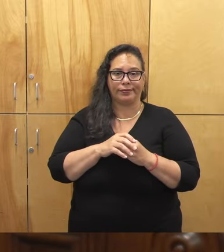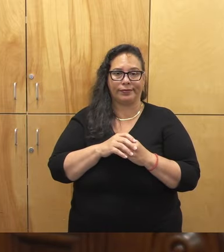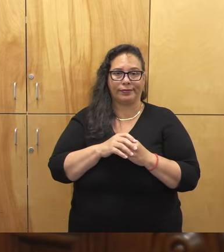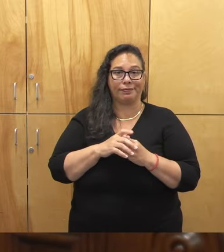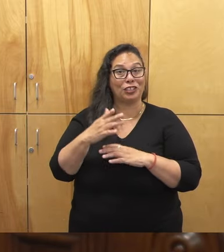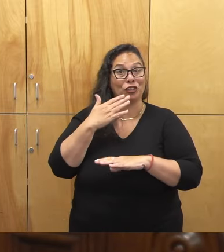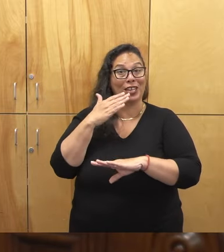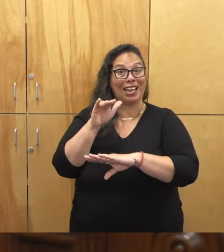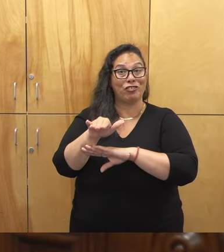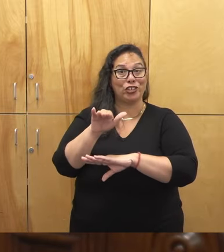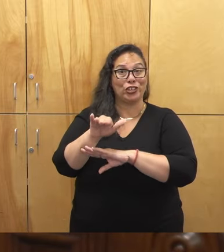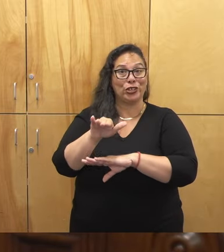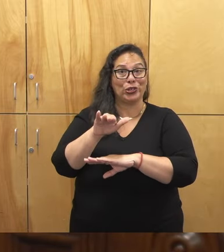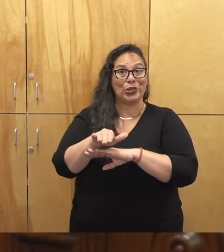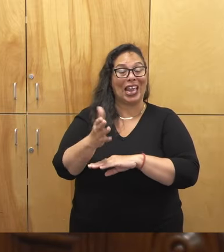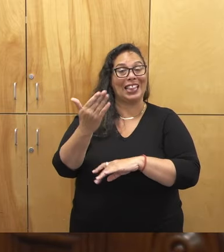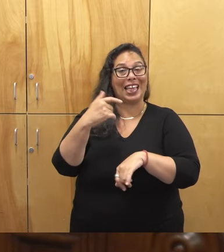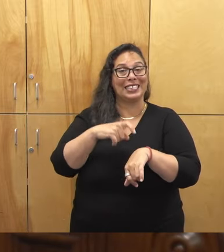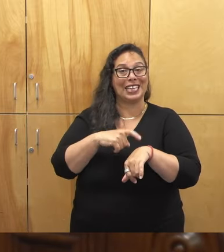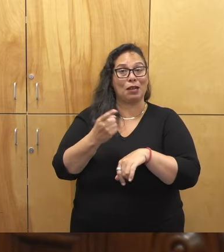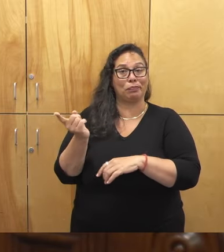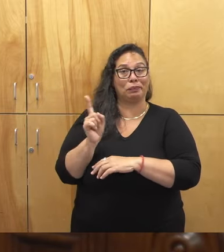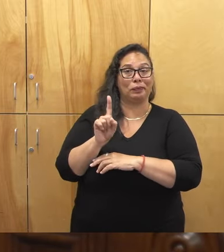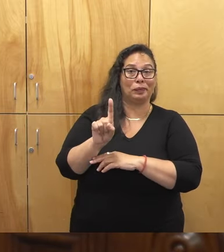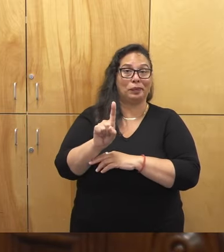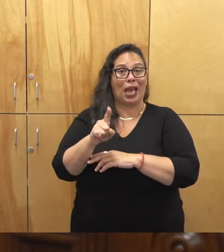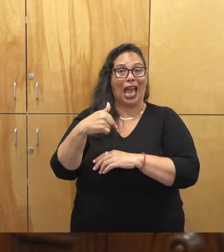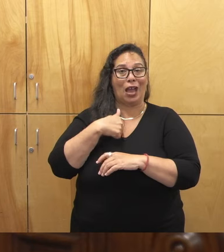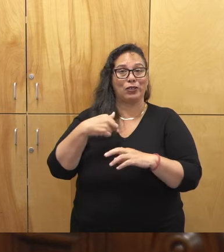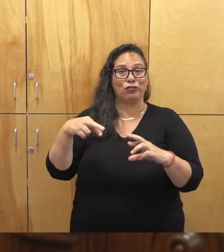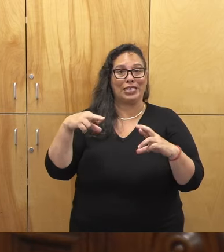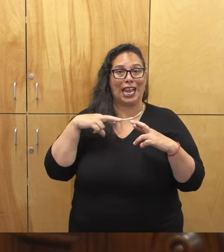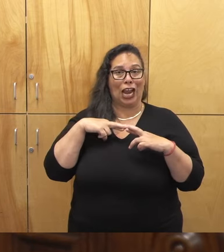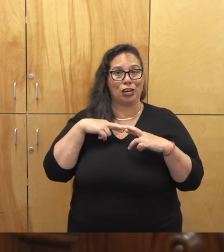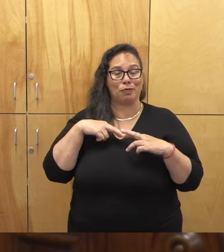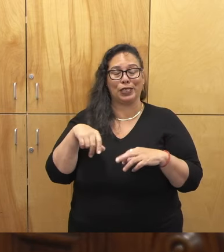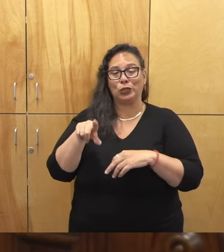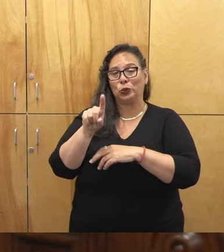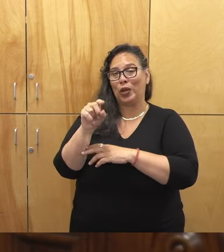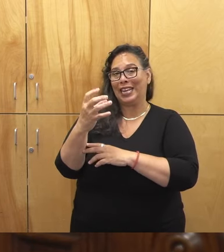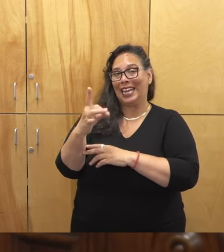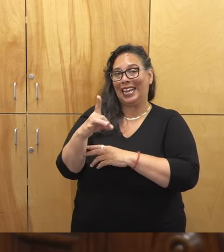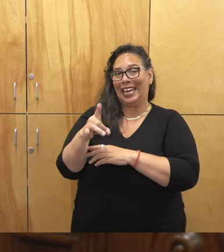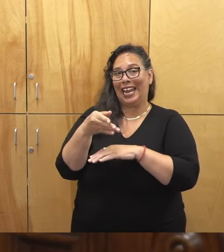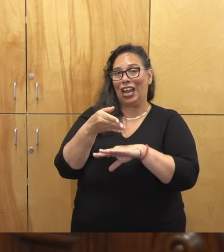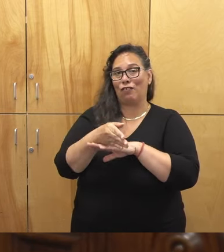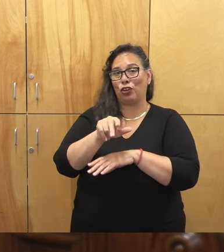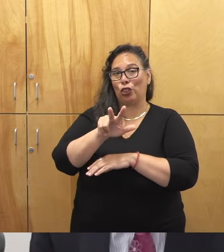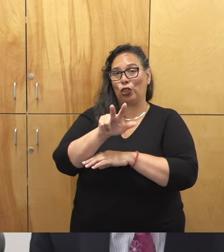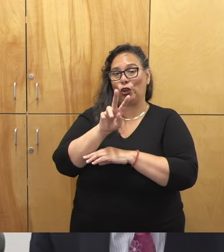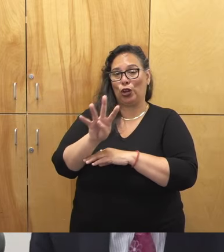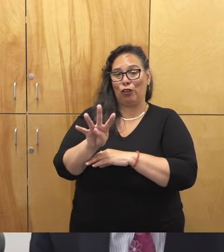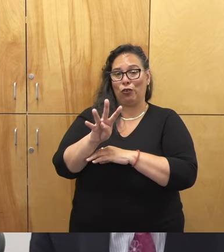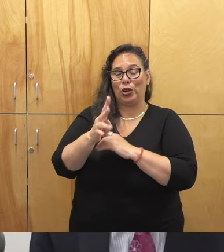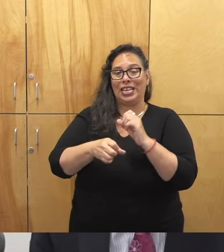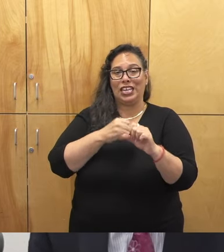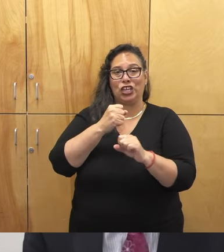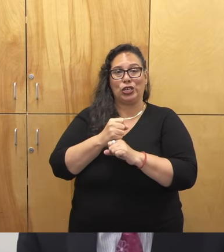Afternoon. Last time I was up here, I was retiring in 2018 after 34 years at Poly High